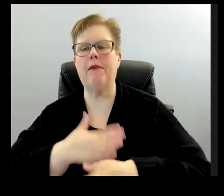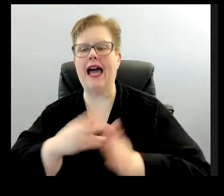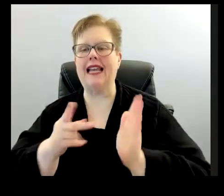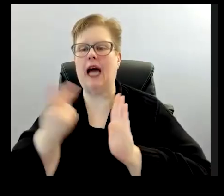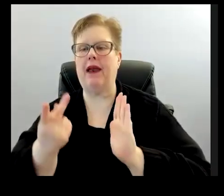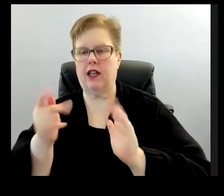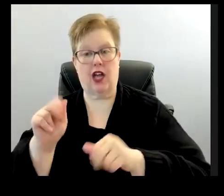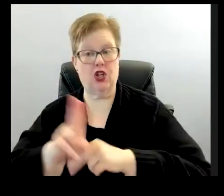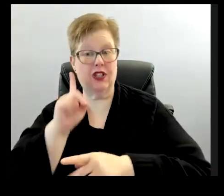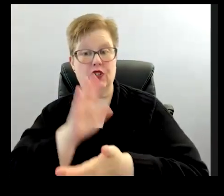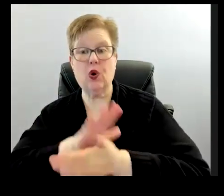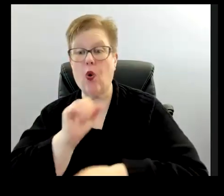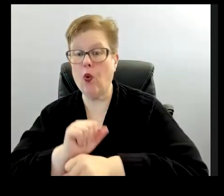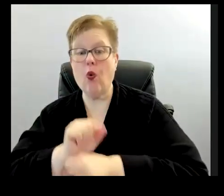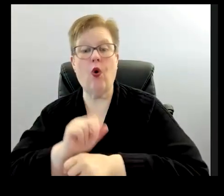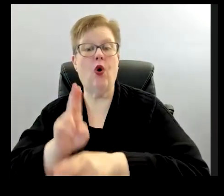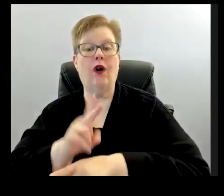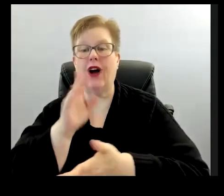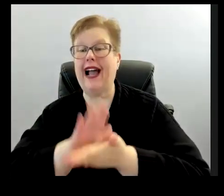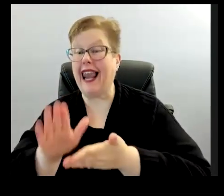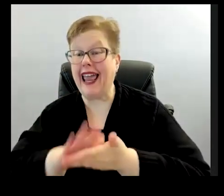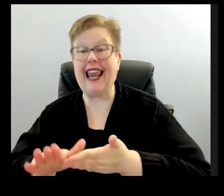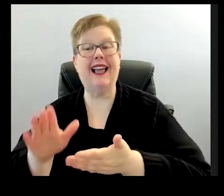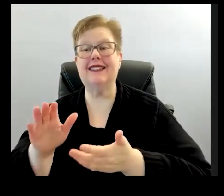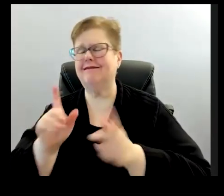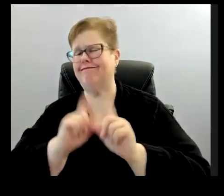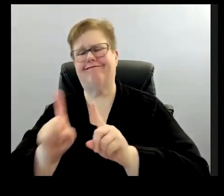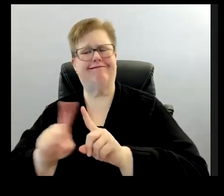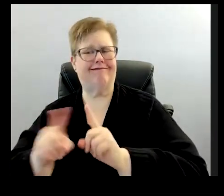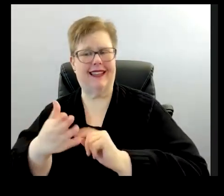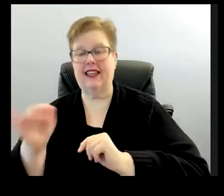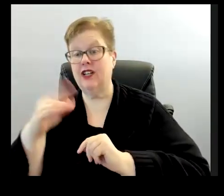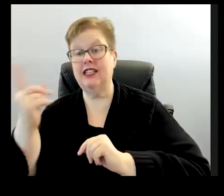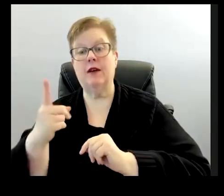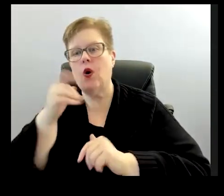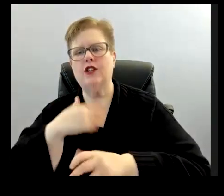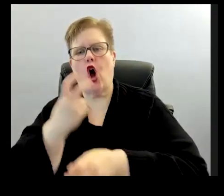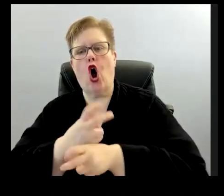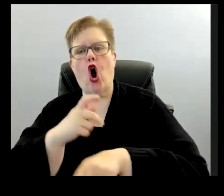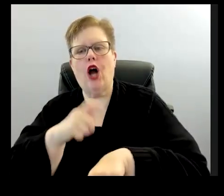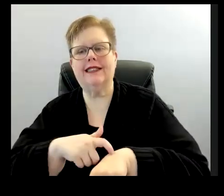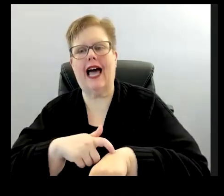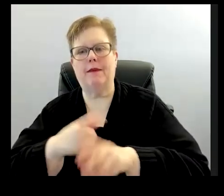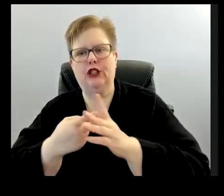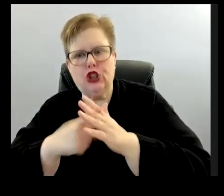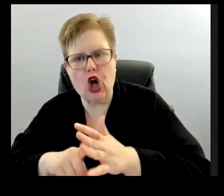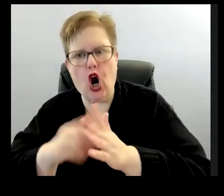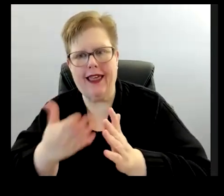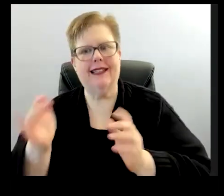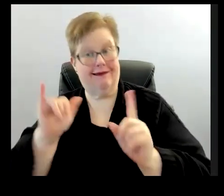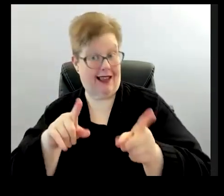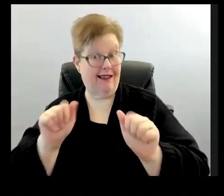and you can use that for schoolwork. You can use that for cleaning, for all sorts of things. So if you're someone who has a hard time getting things started, that